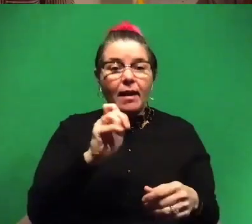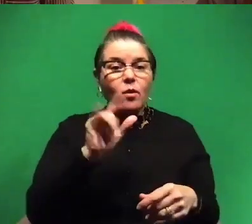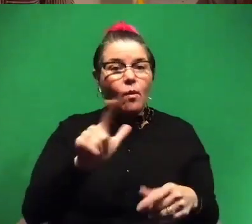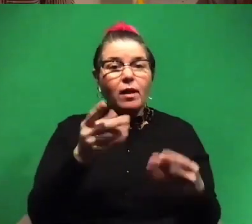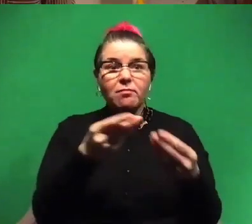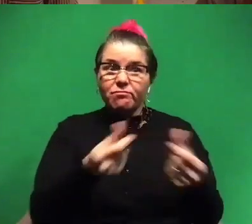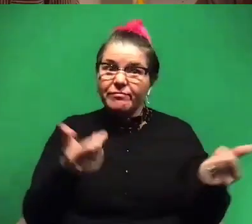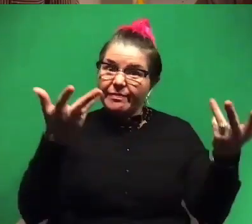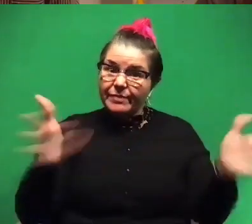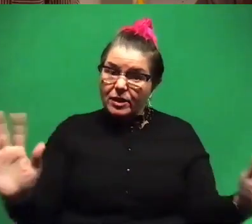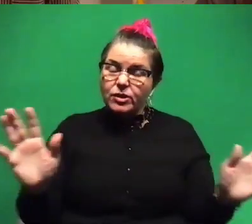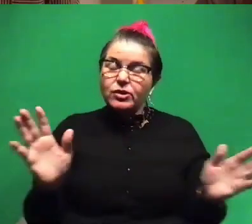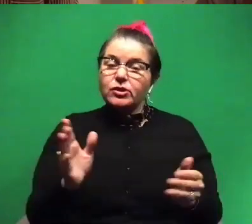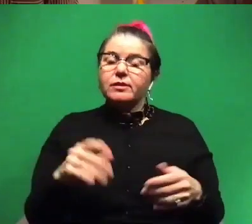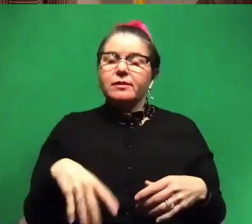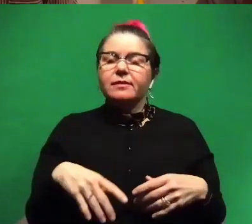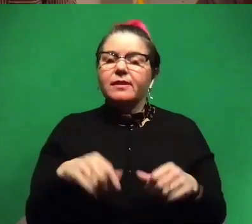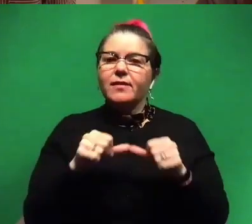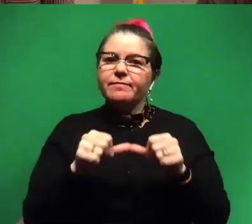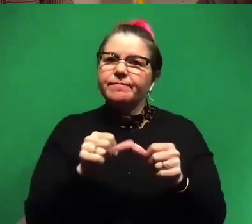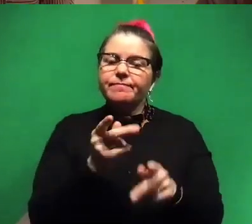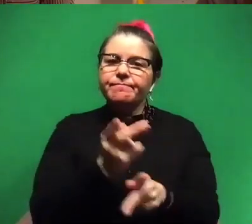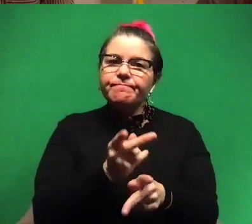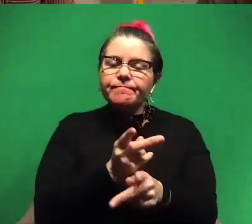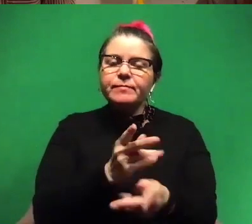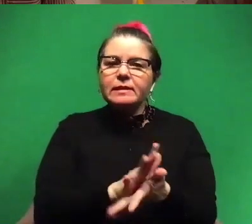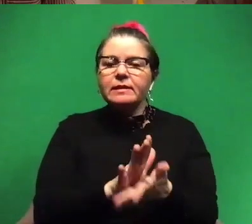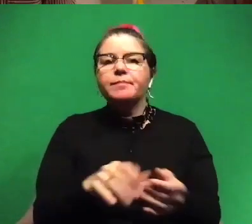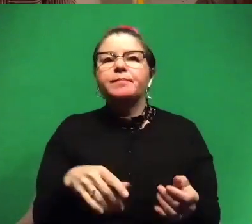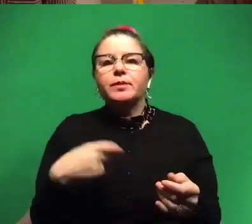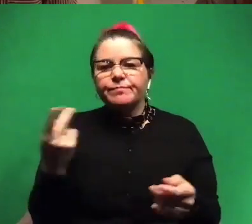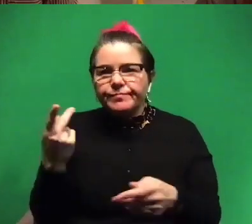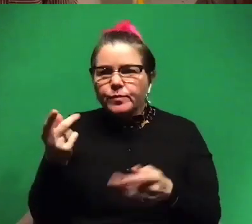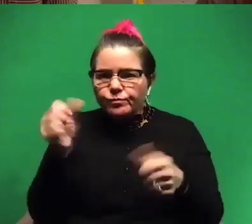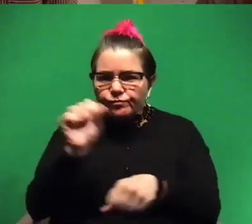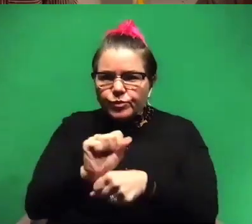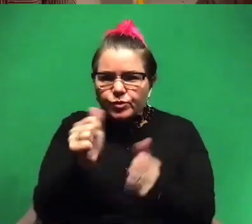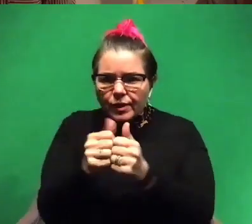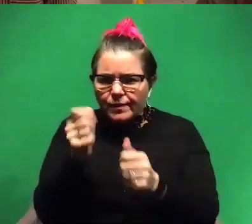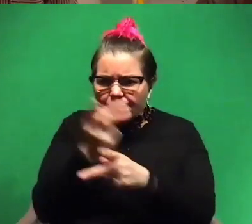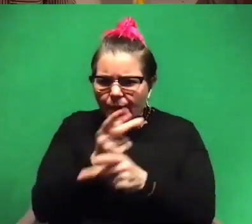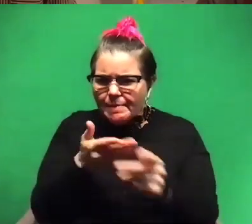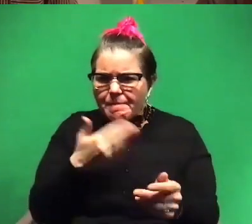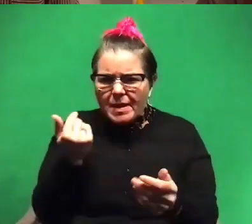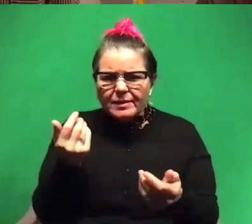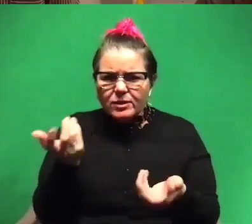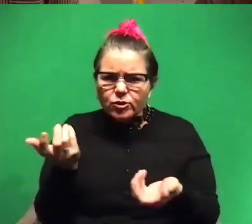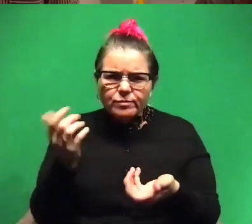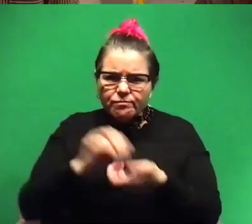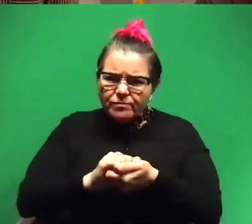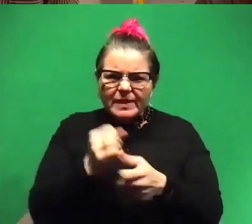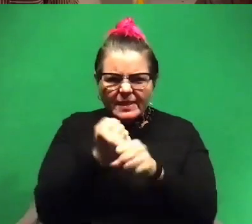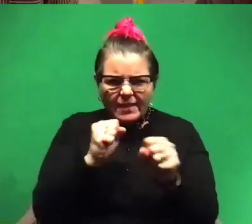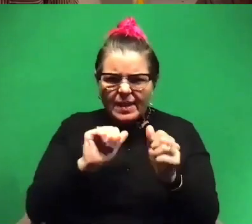is complete. So yeah, we work together to figure out kind of the best way to do that safely,